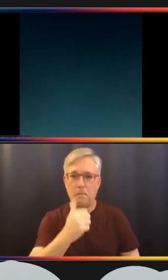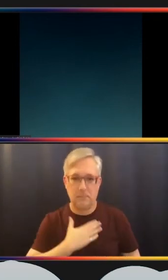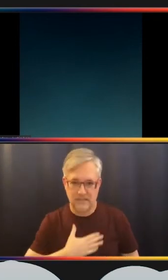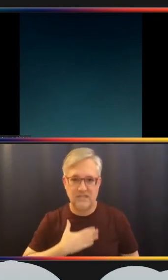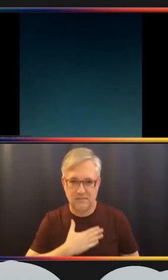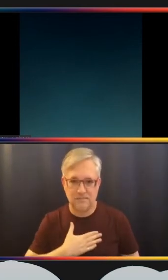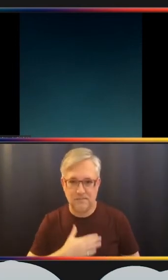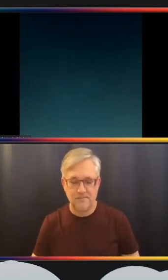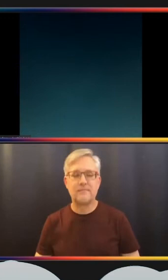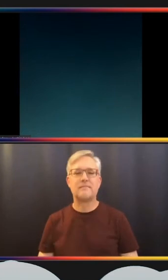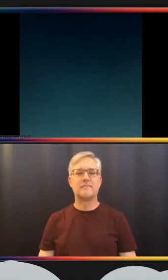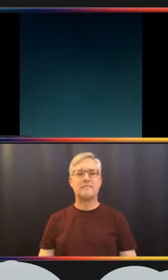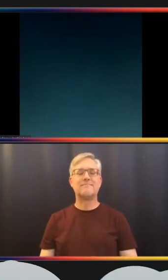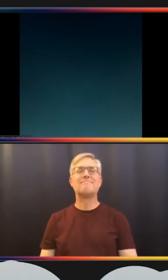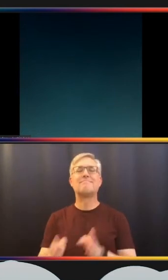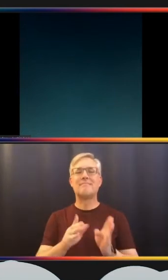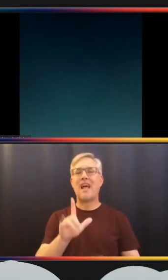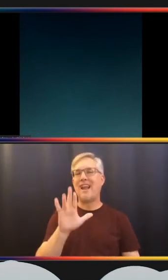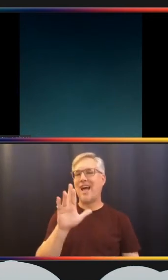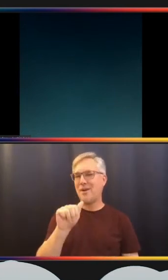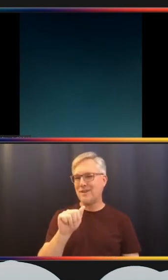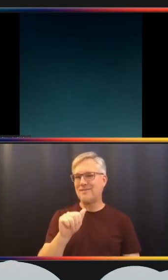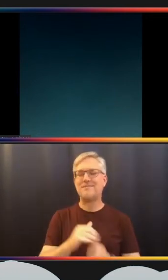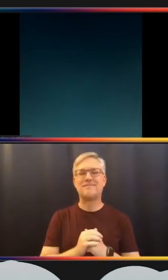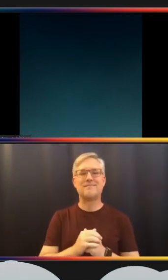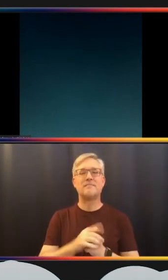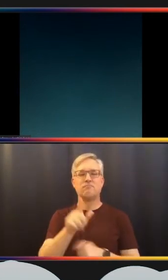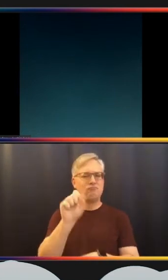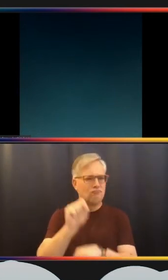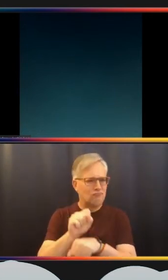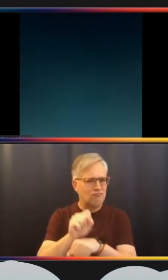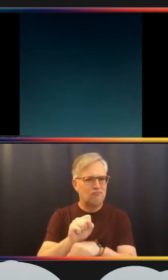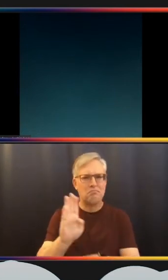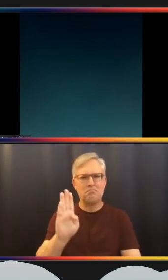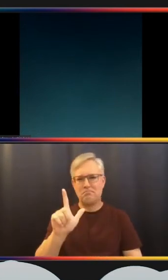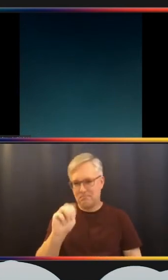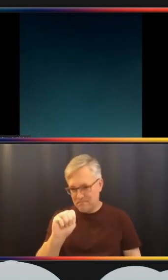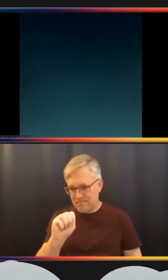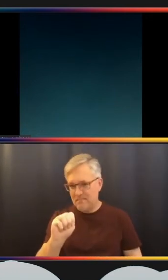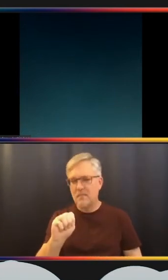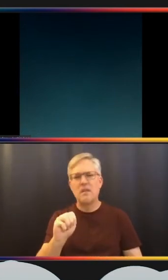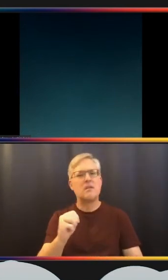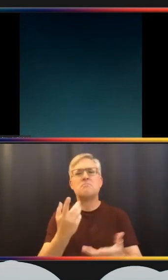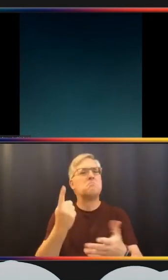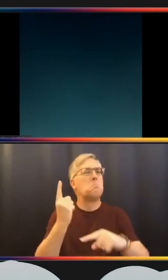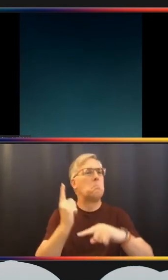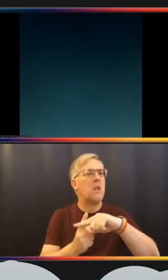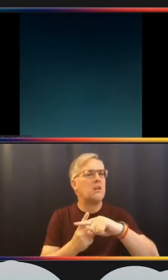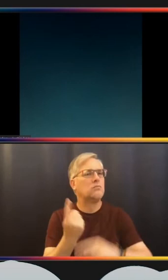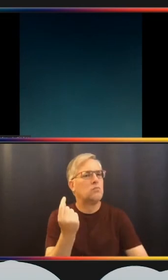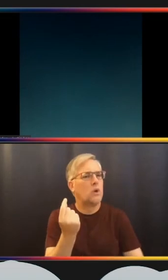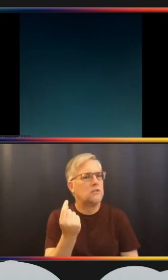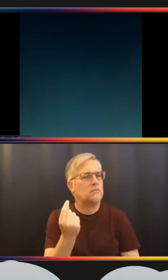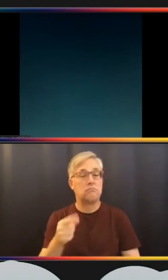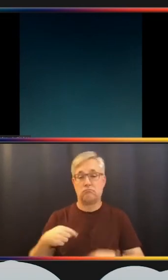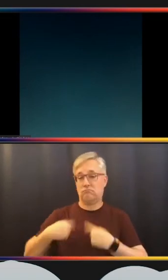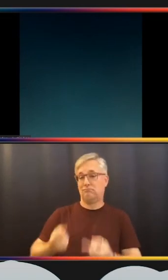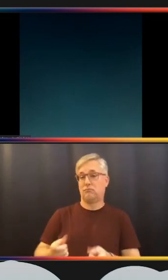besides a lot of, you know, work with the Black Lives Matter, what else have you been doing during